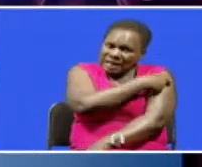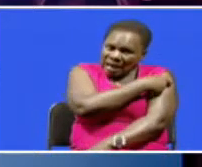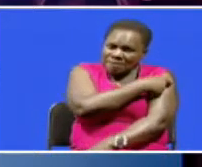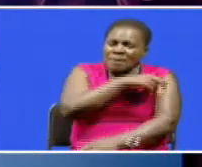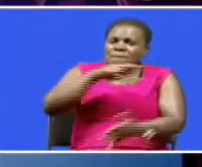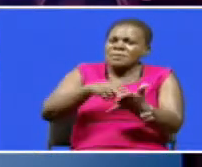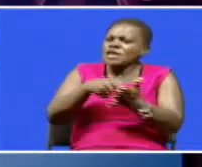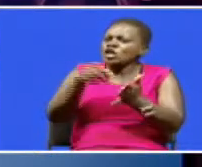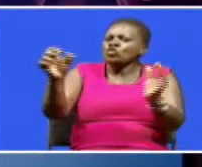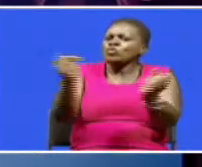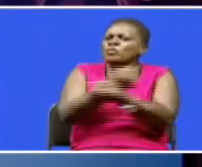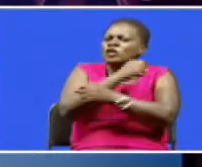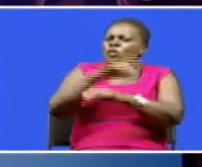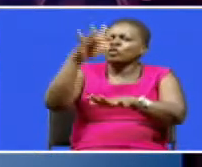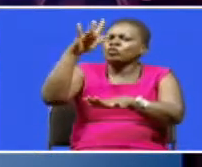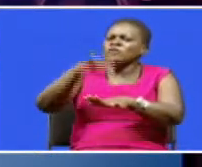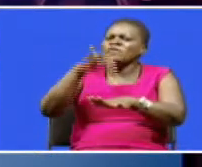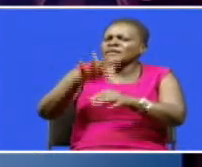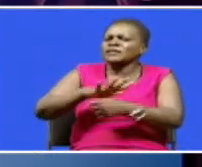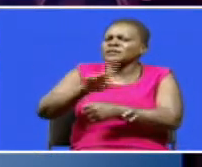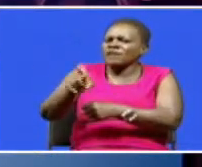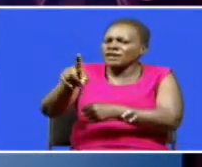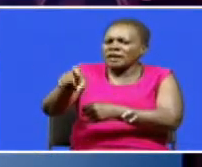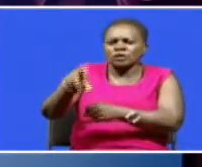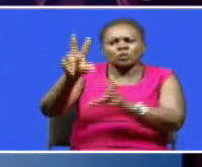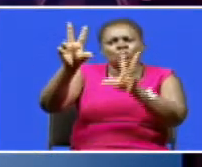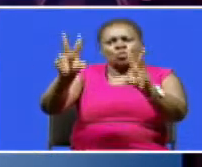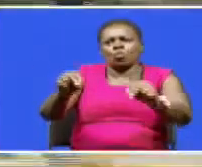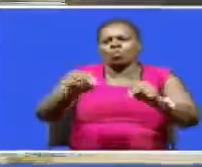not make one immune to the virus.